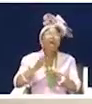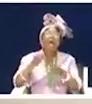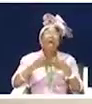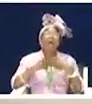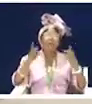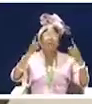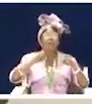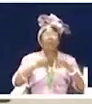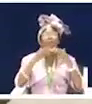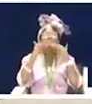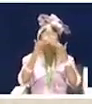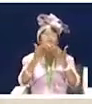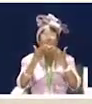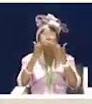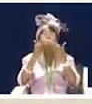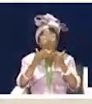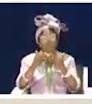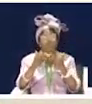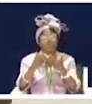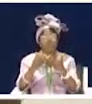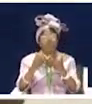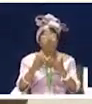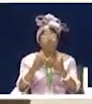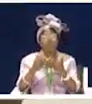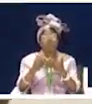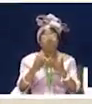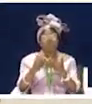wa dupe ore